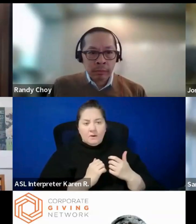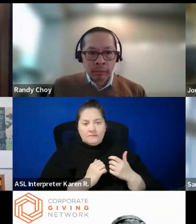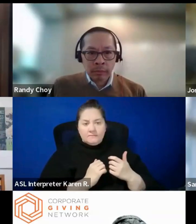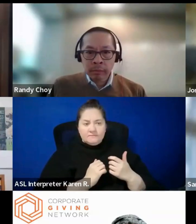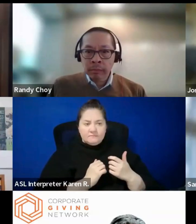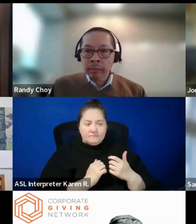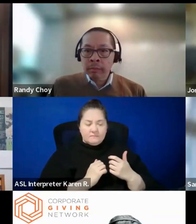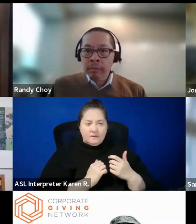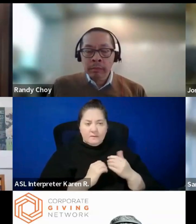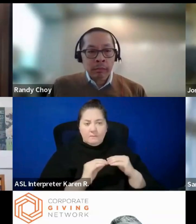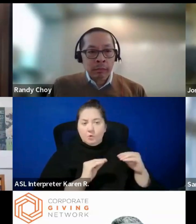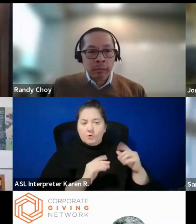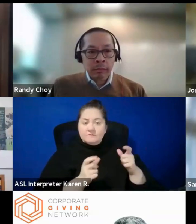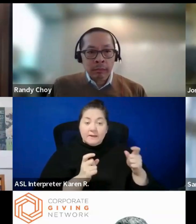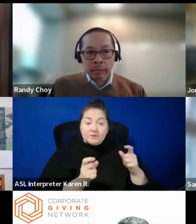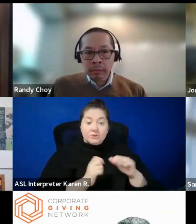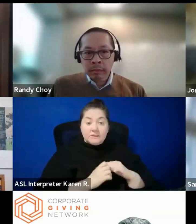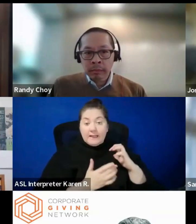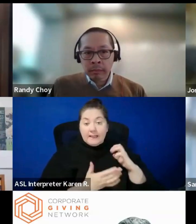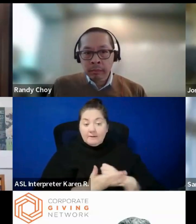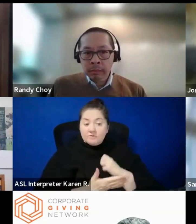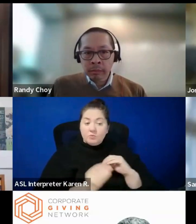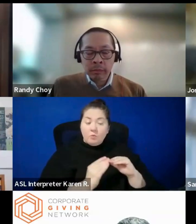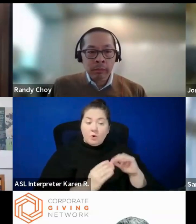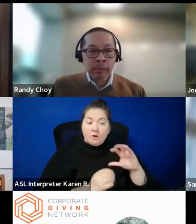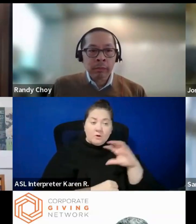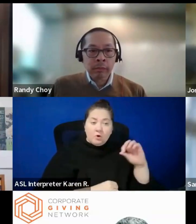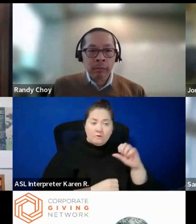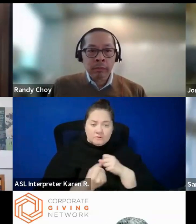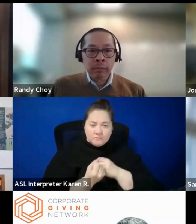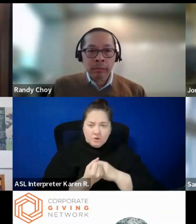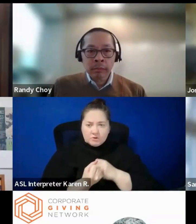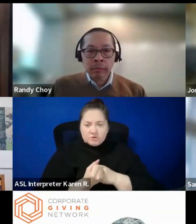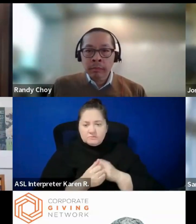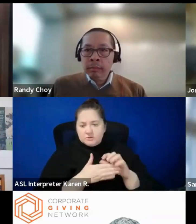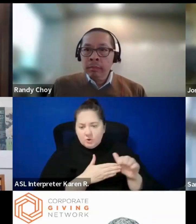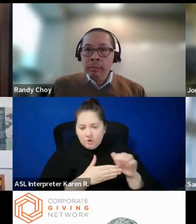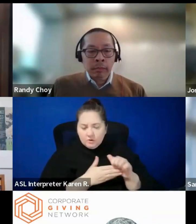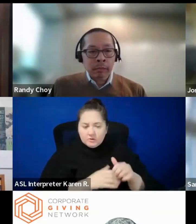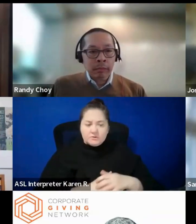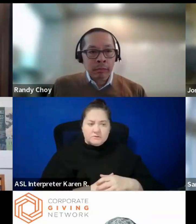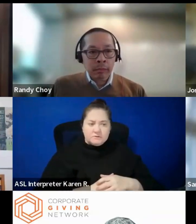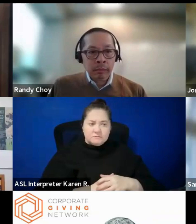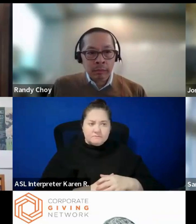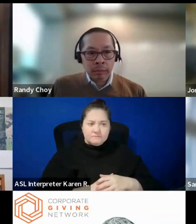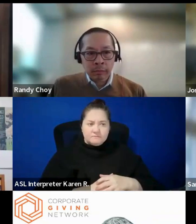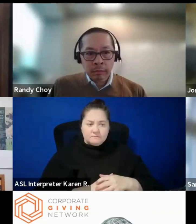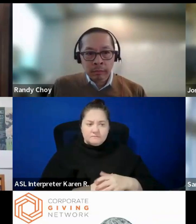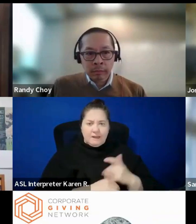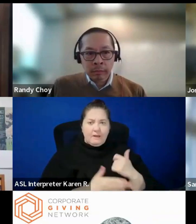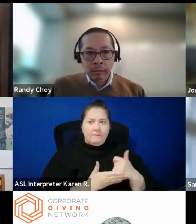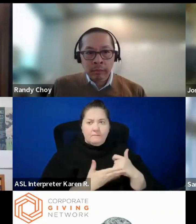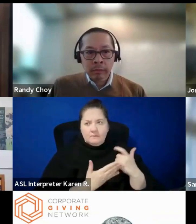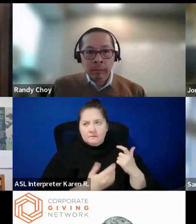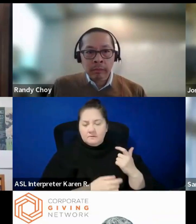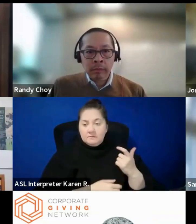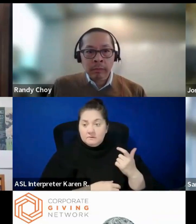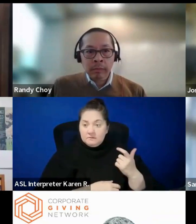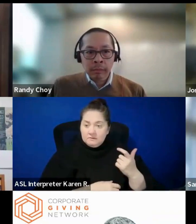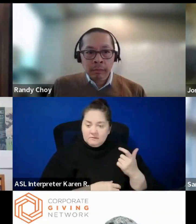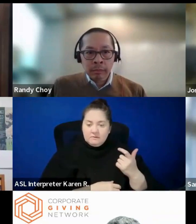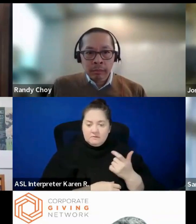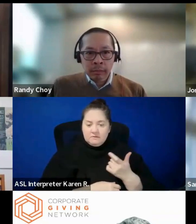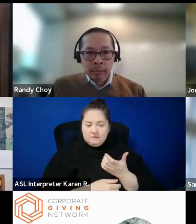concerned, in leveraging getting more kind of corporate sponsorships and dollars to offset some of the